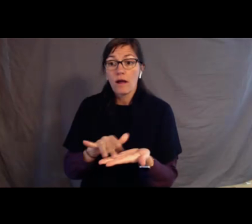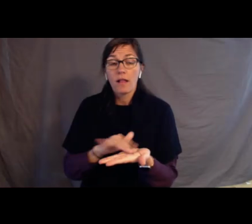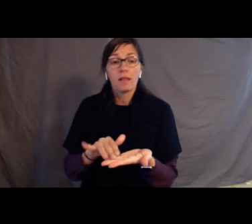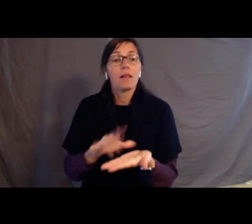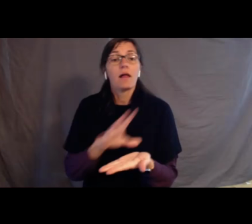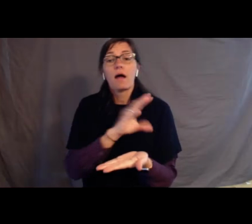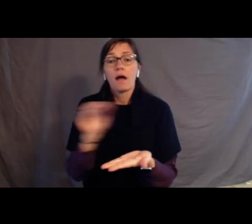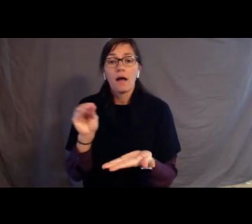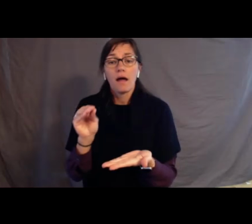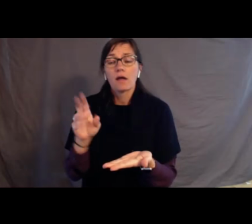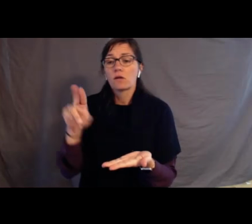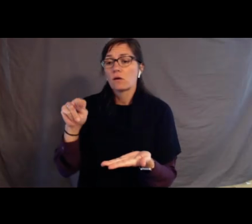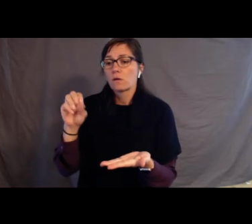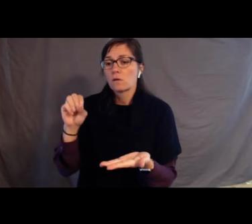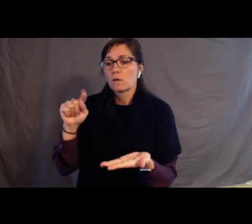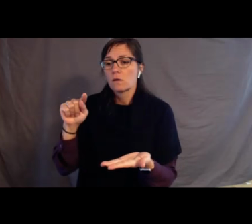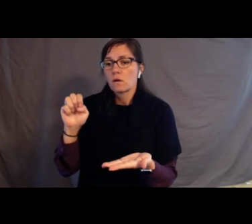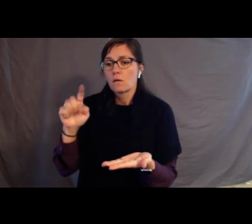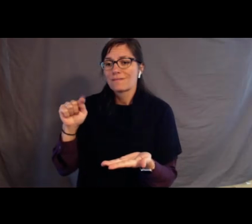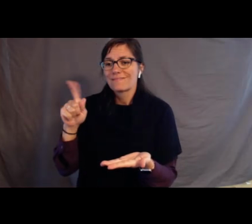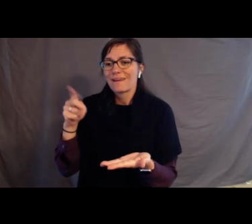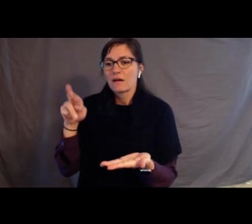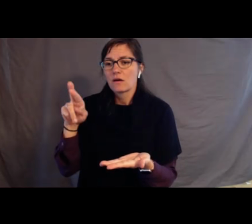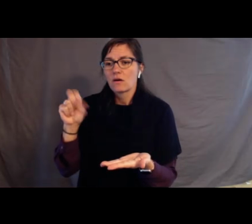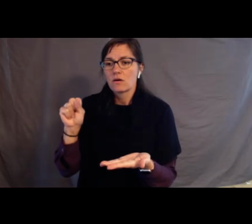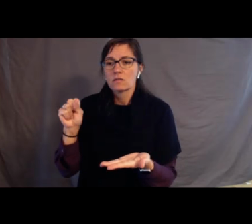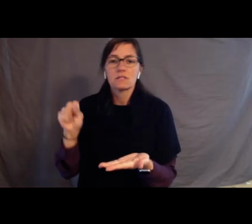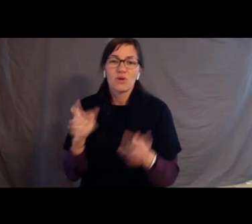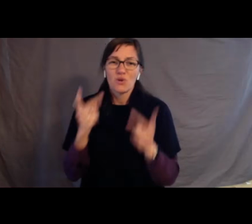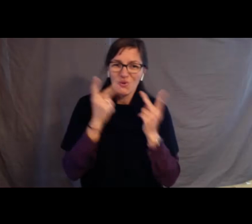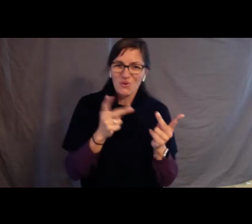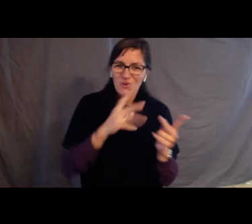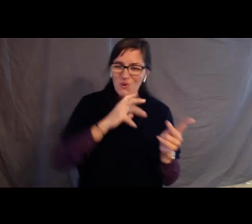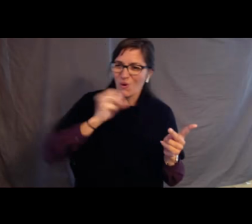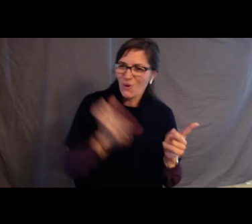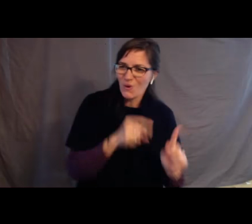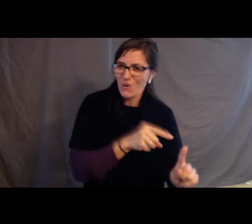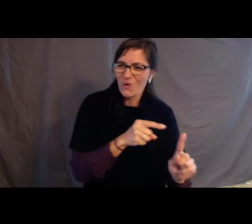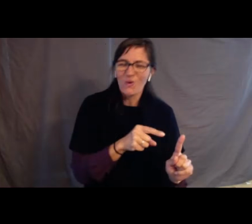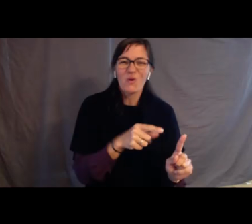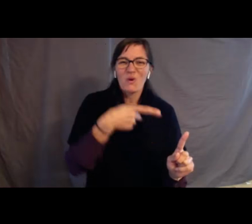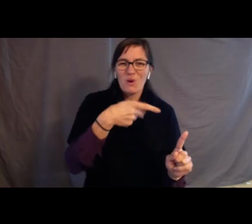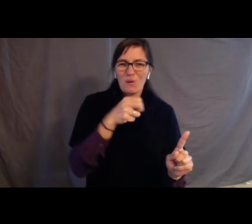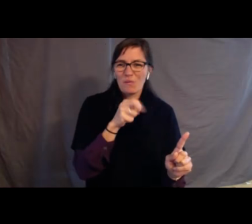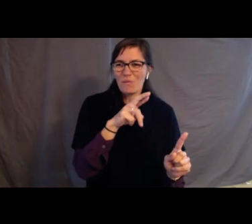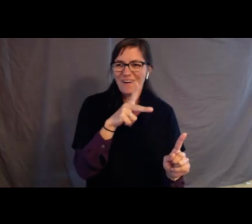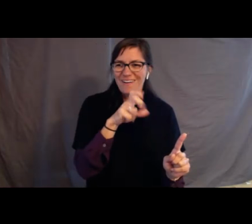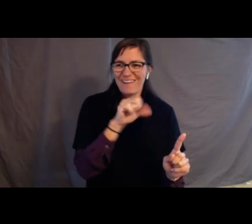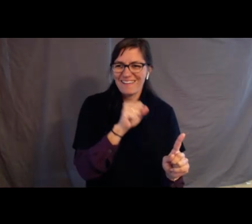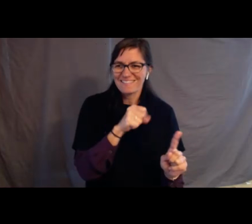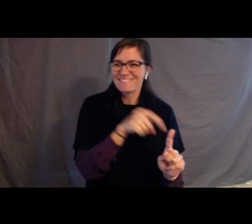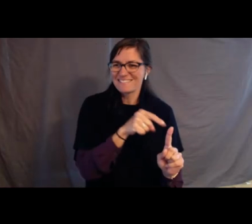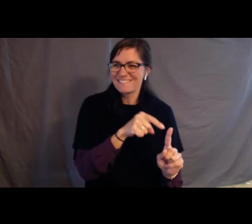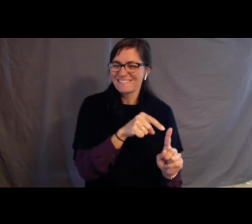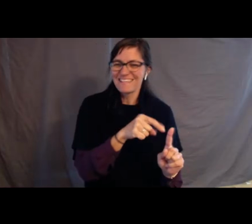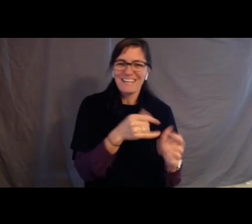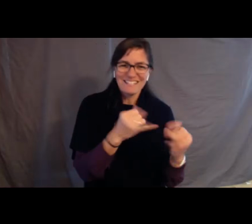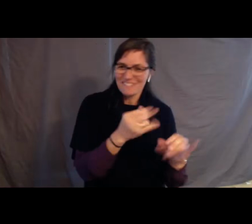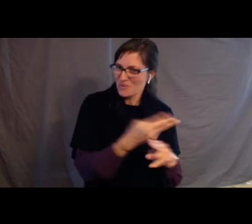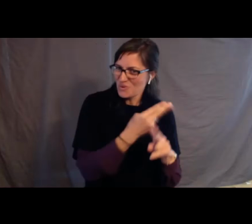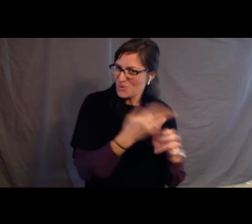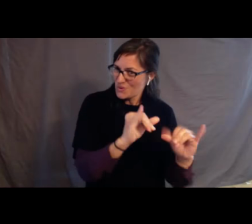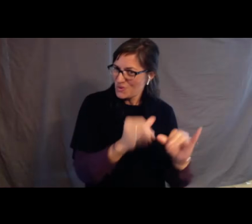there, but you can see from the old-fashioned Perkins Braillers, still a lot of people out there using that, electronic note takers.